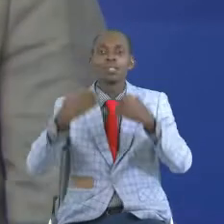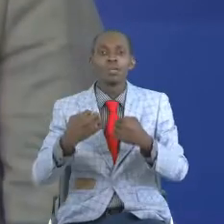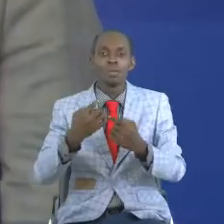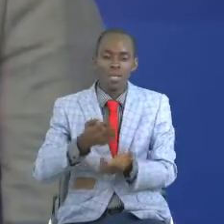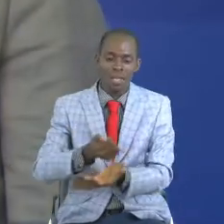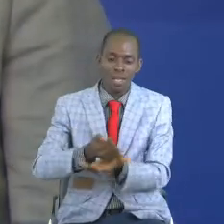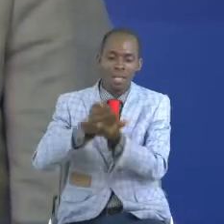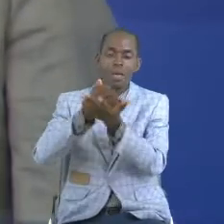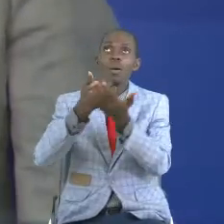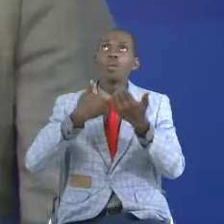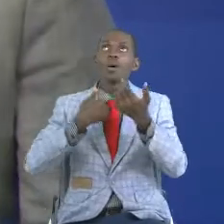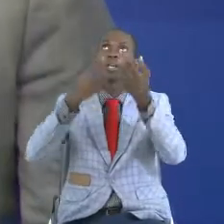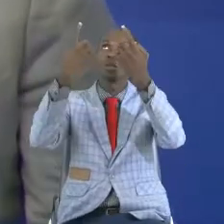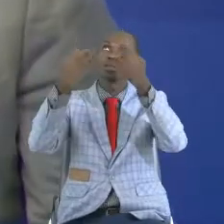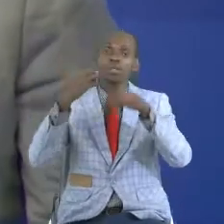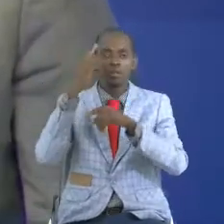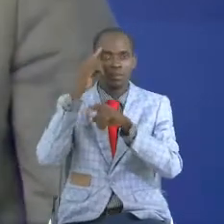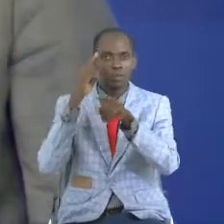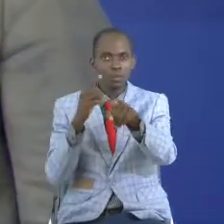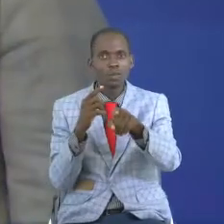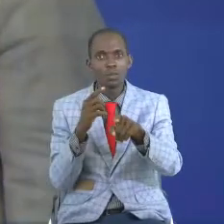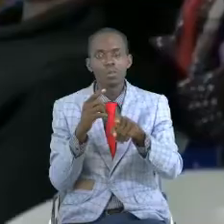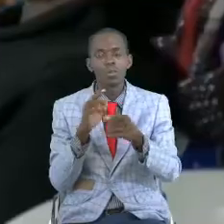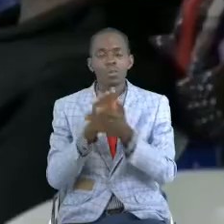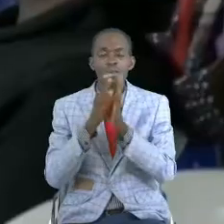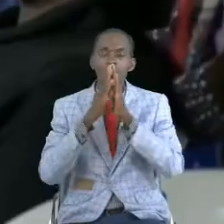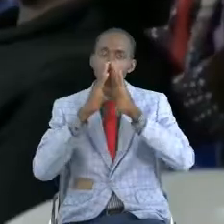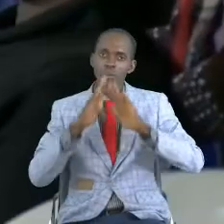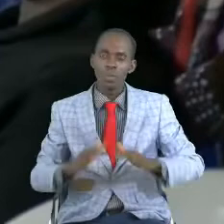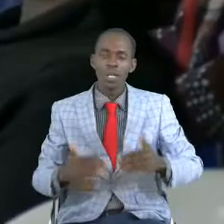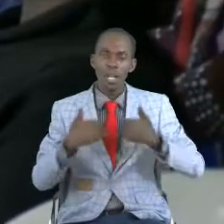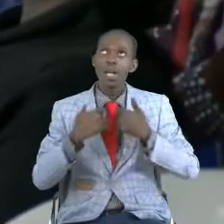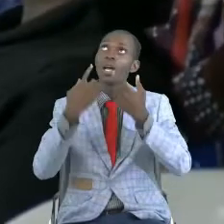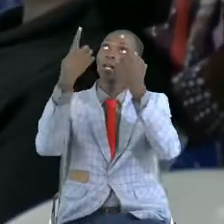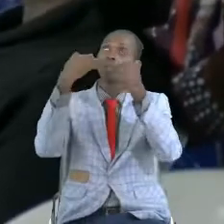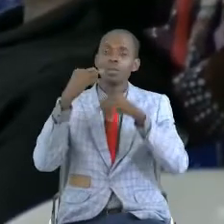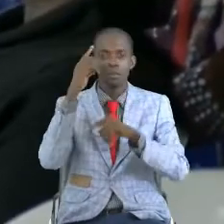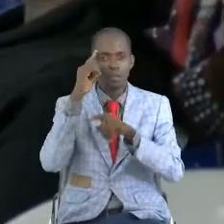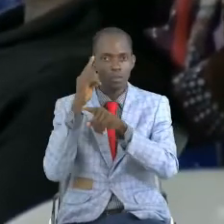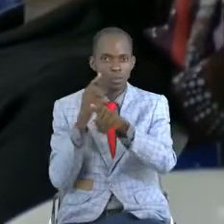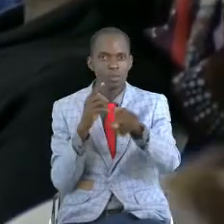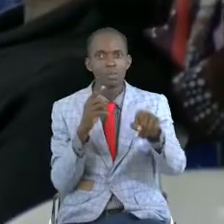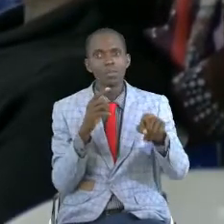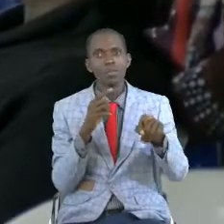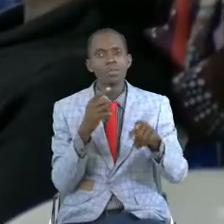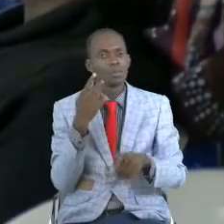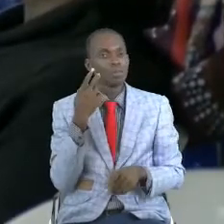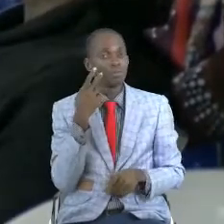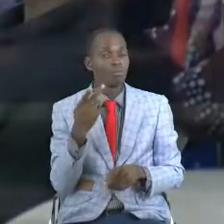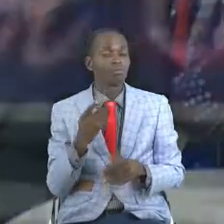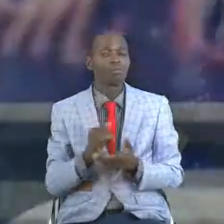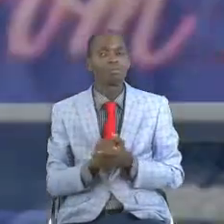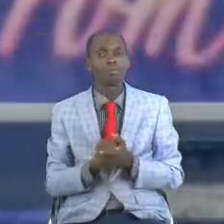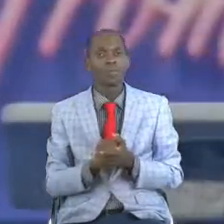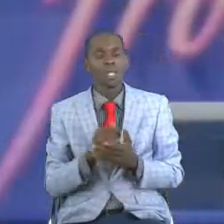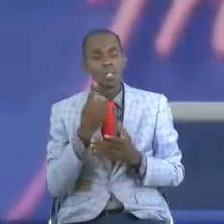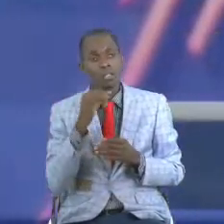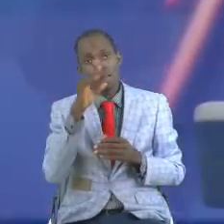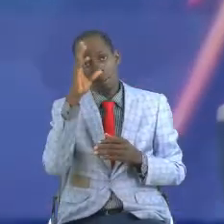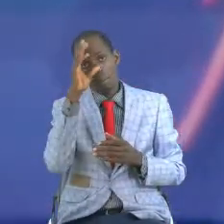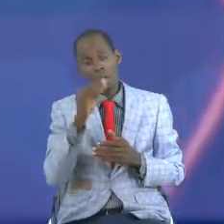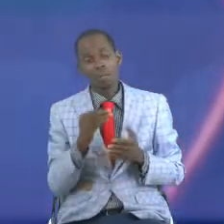come. Yeah. Harmony has come. Yeah. You see, the man who is